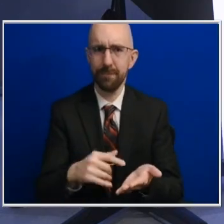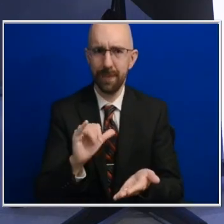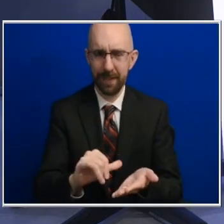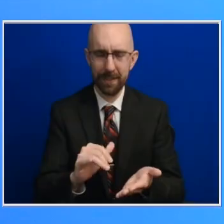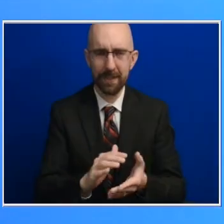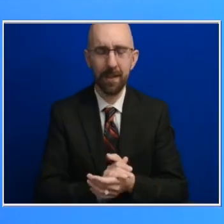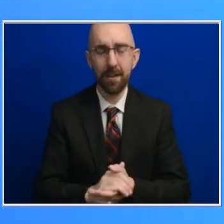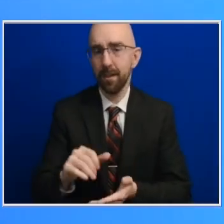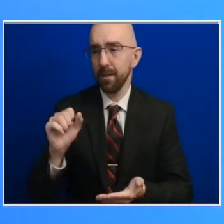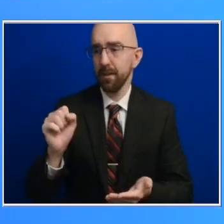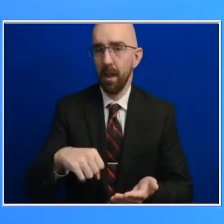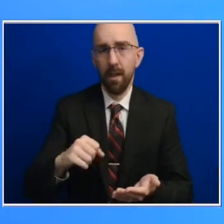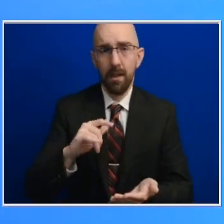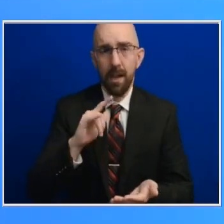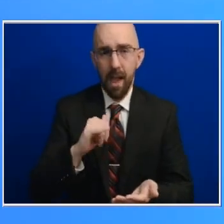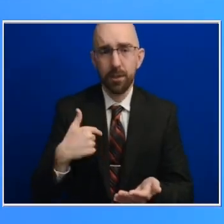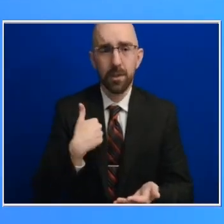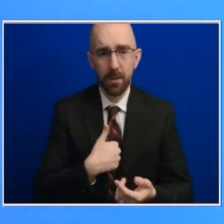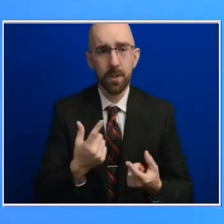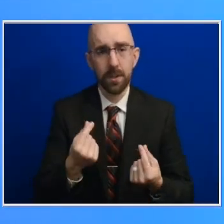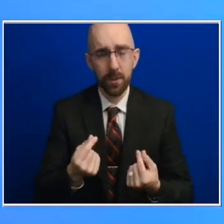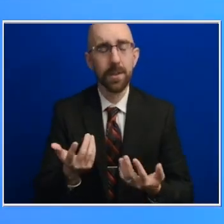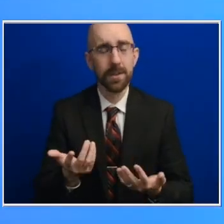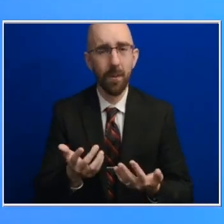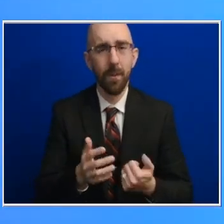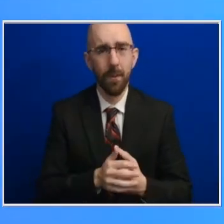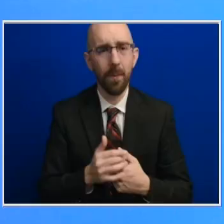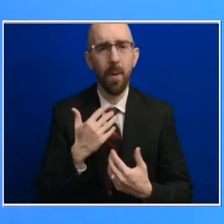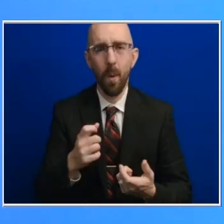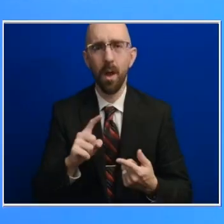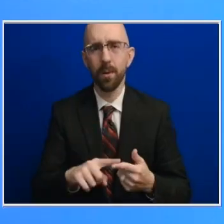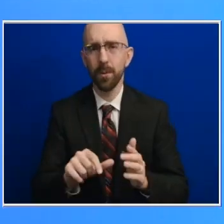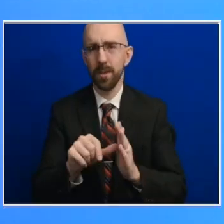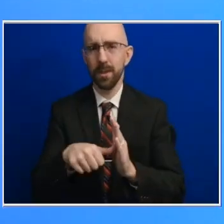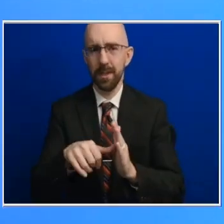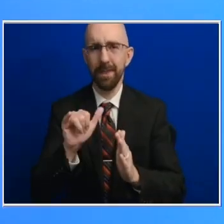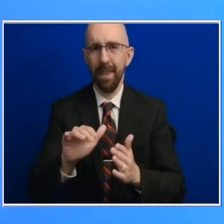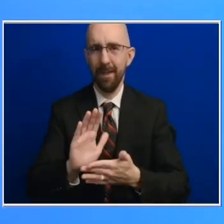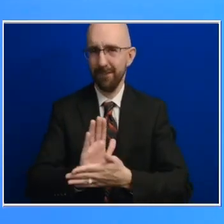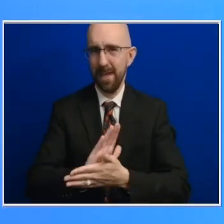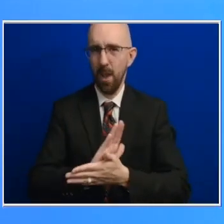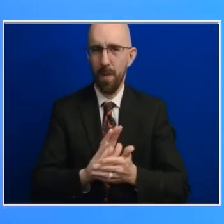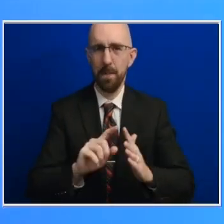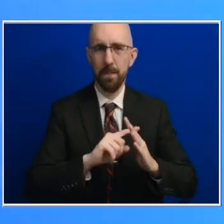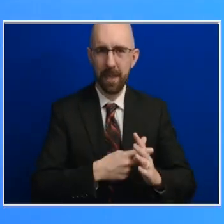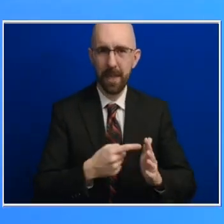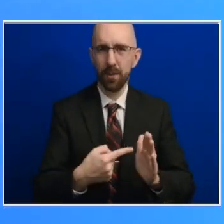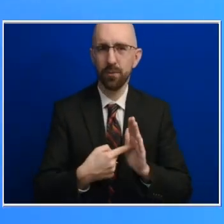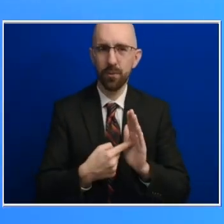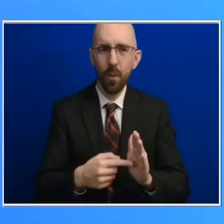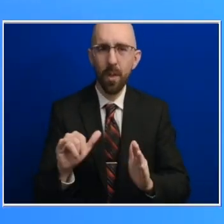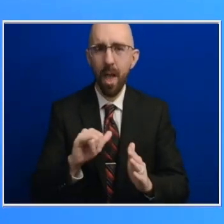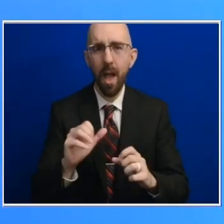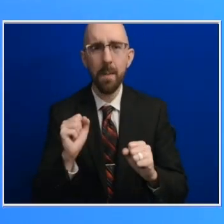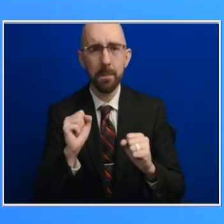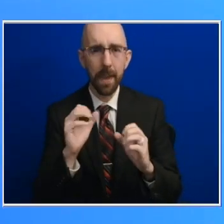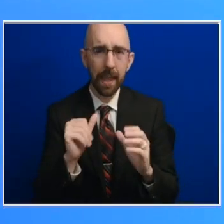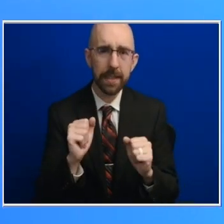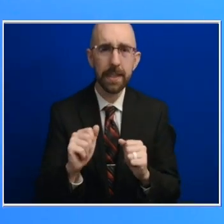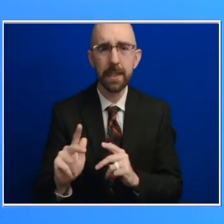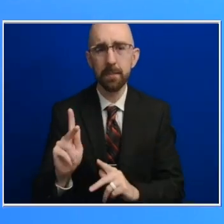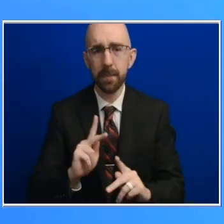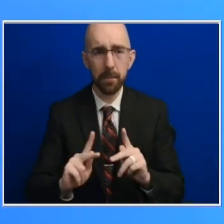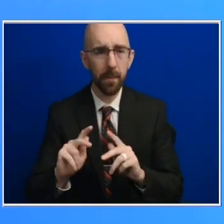Yeah, actually, we do. So I first want to highlight that video at the beginning showed these like amazing people that